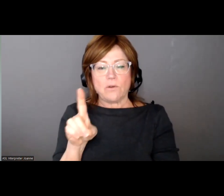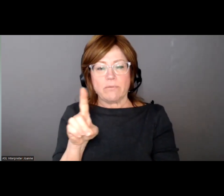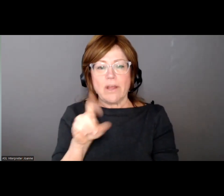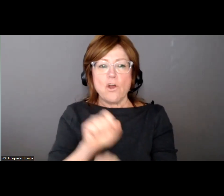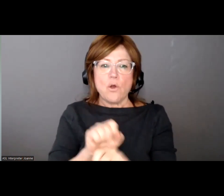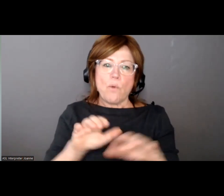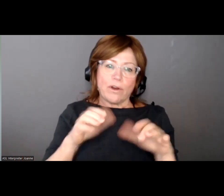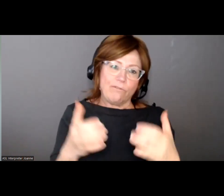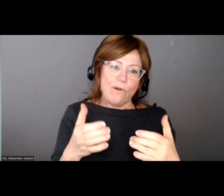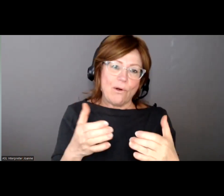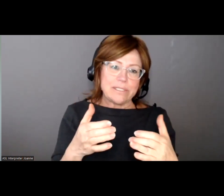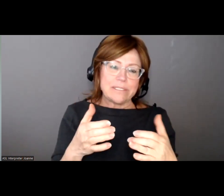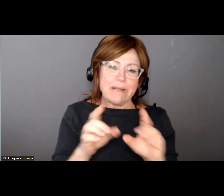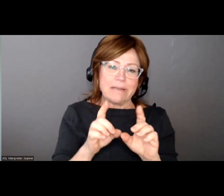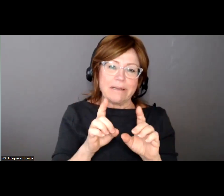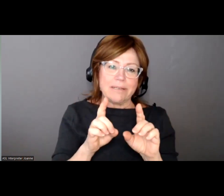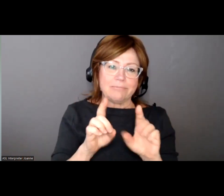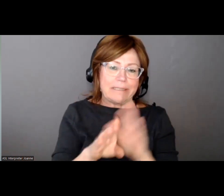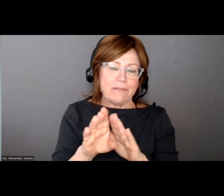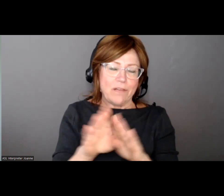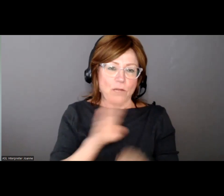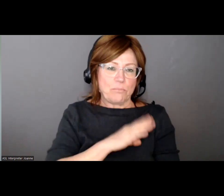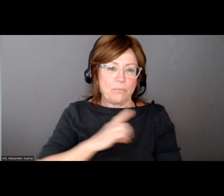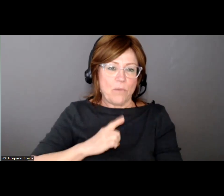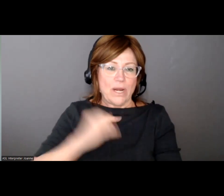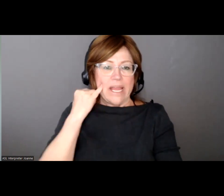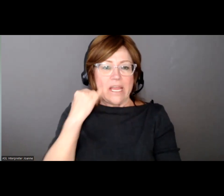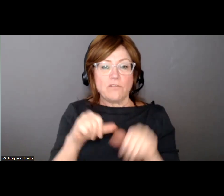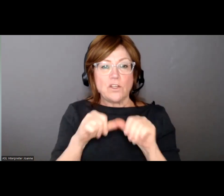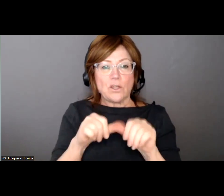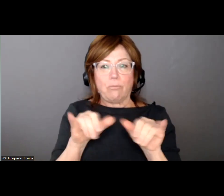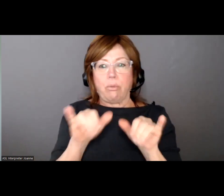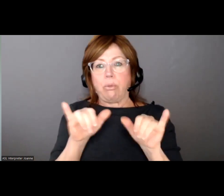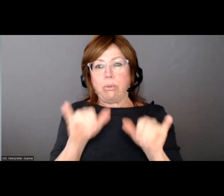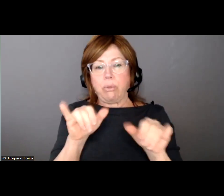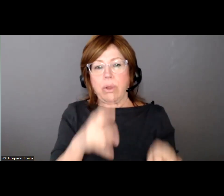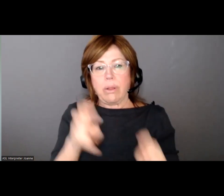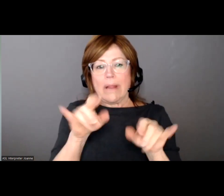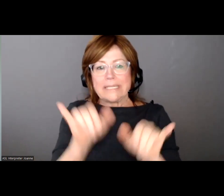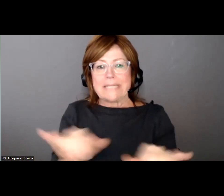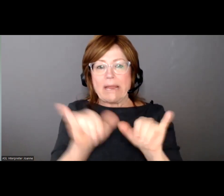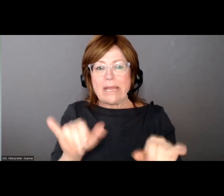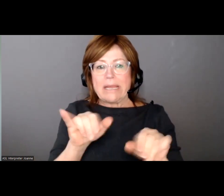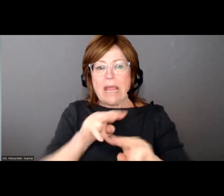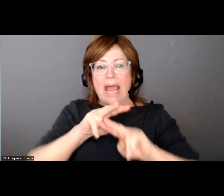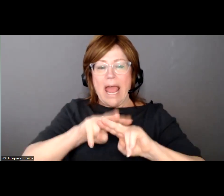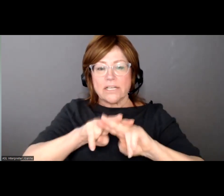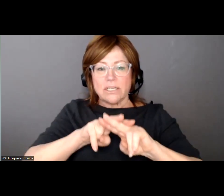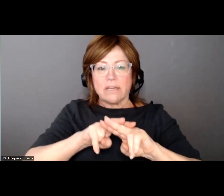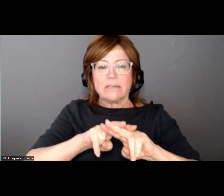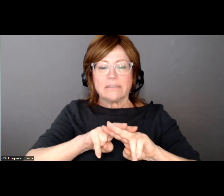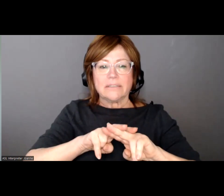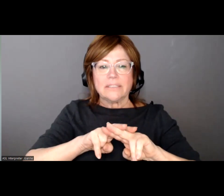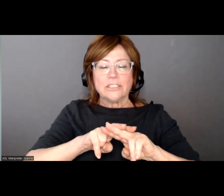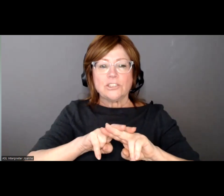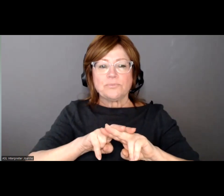Board. So if you continue to use one hashtag for all your posts about your organization, in addition to say